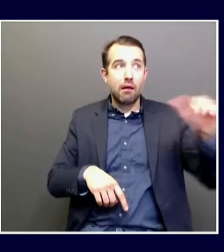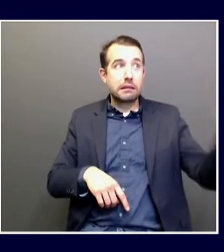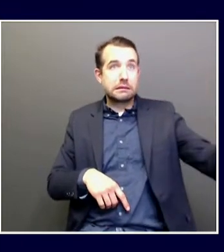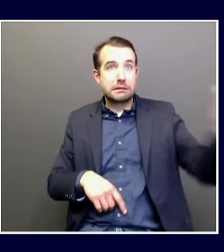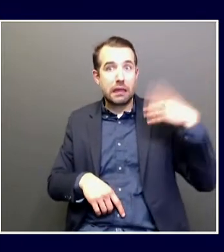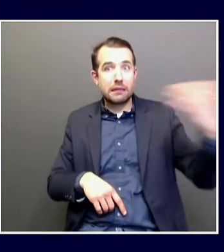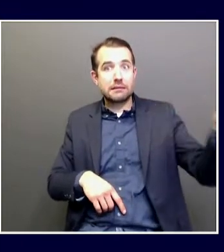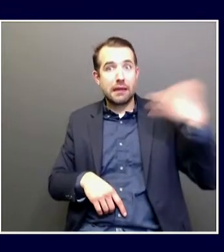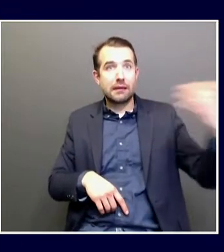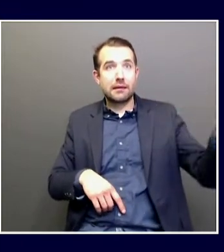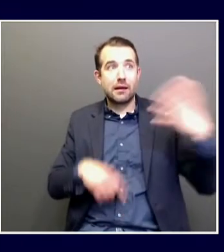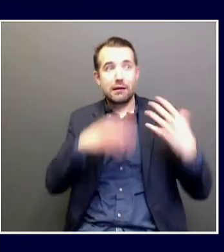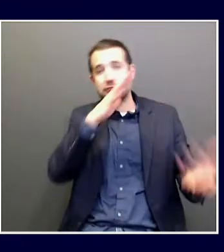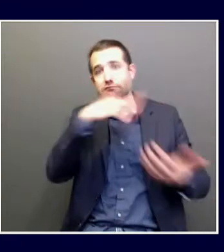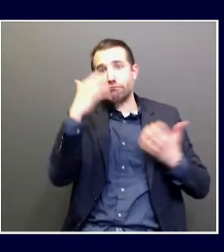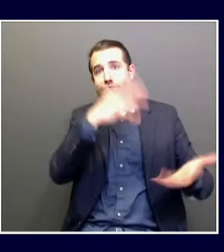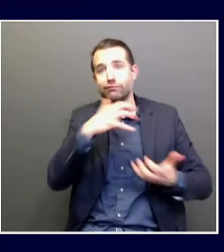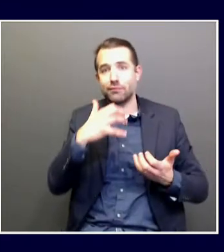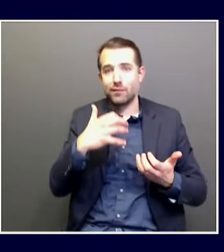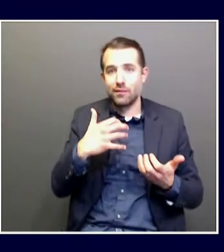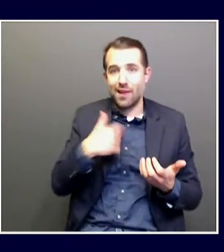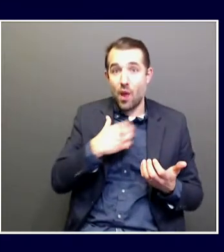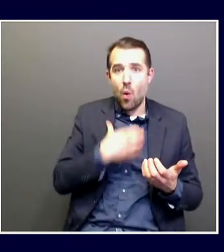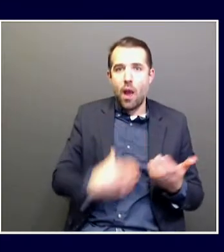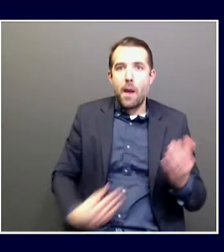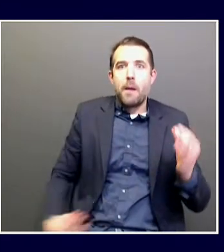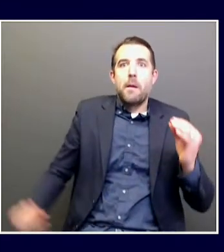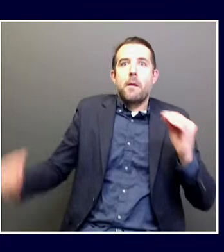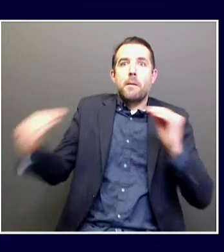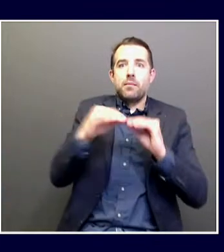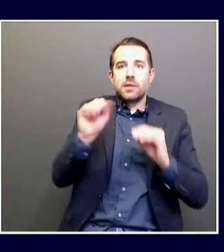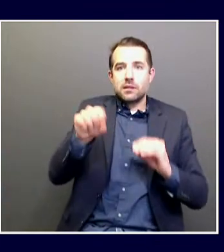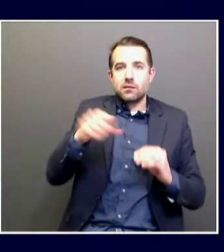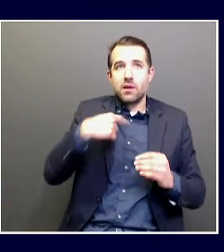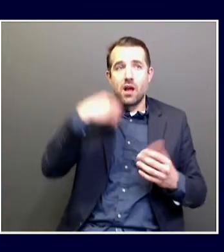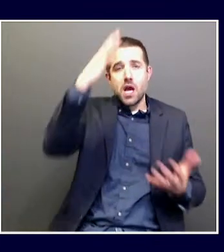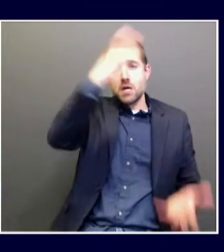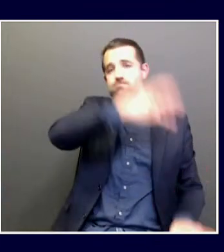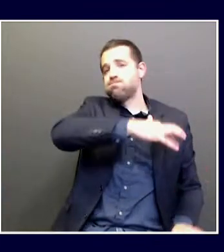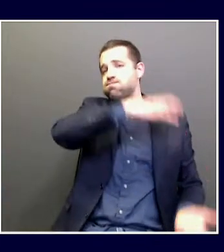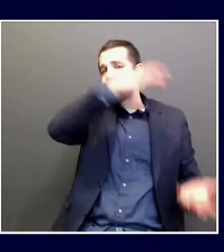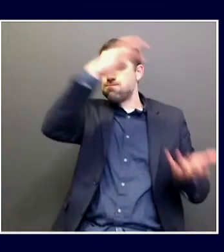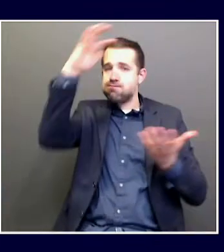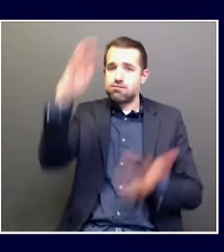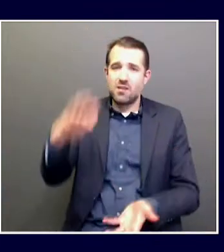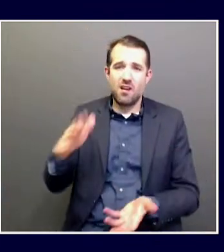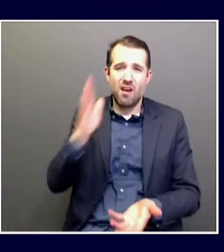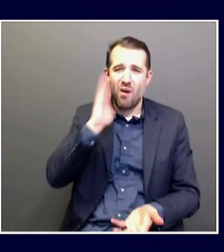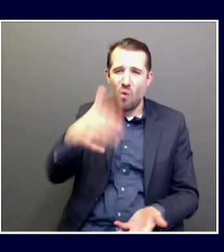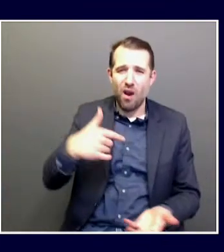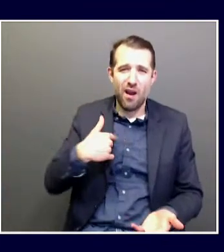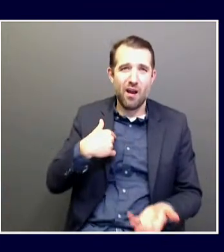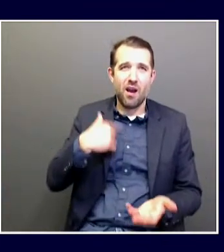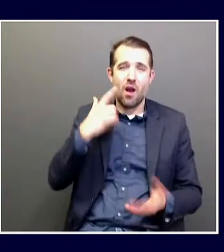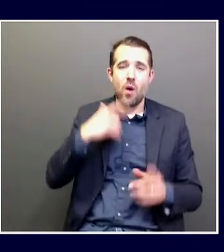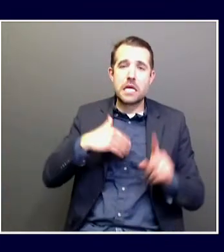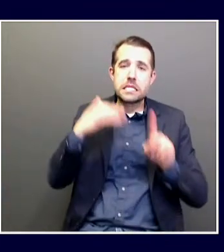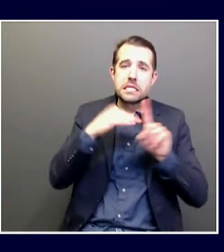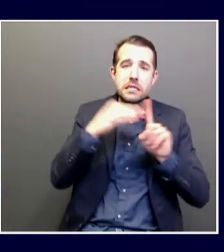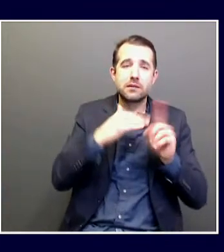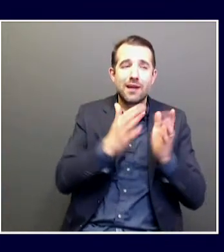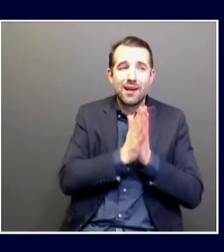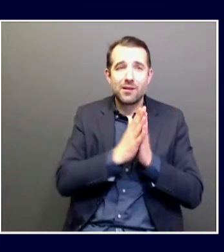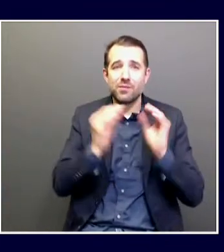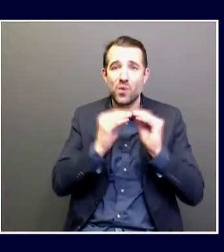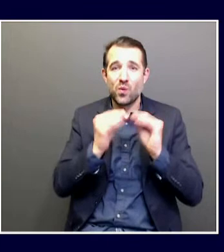wish we had further or more supplies. I would take everything we can, and we've made requests for additional supplies, given the increase